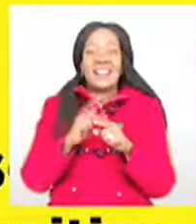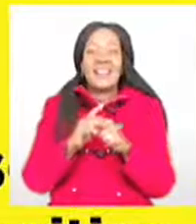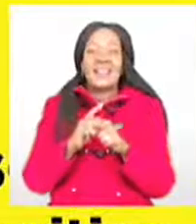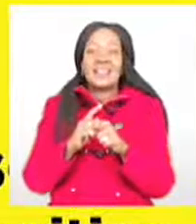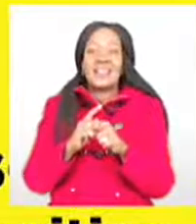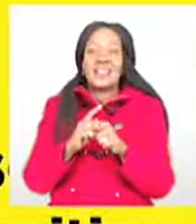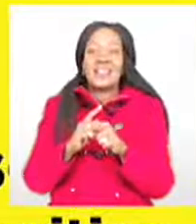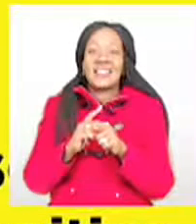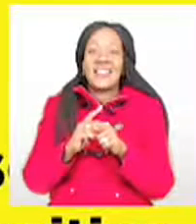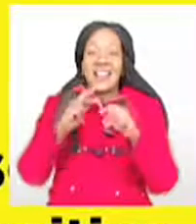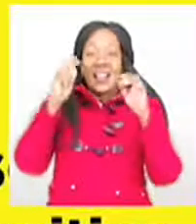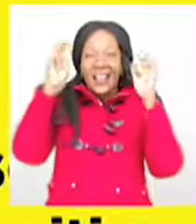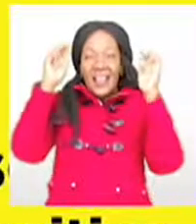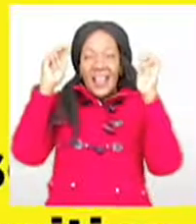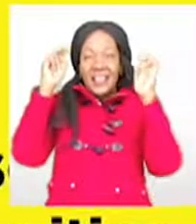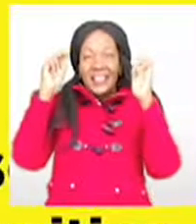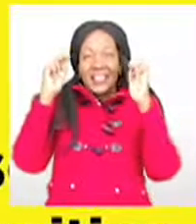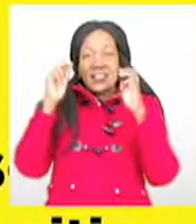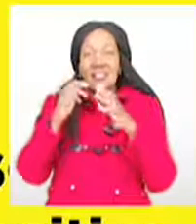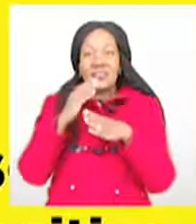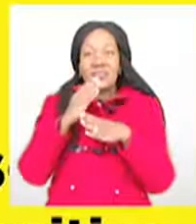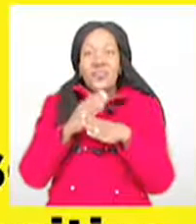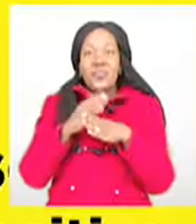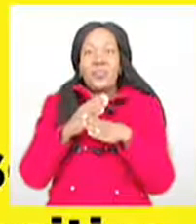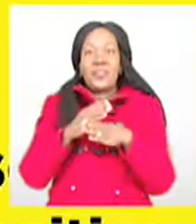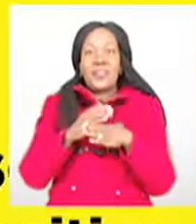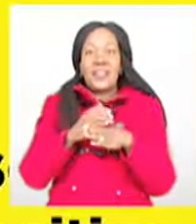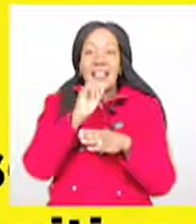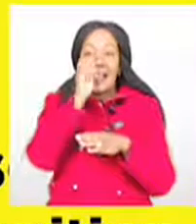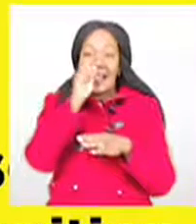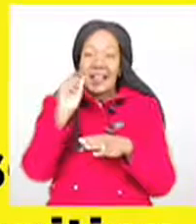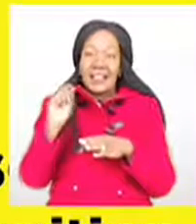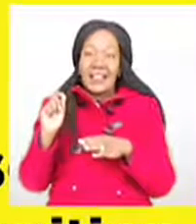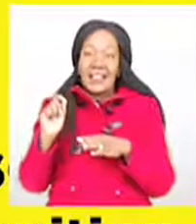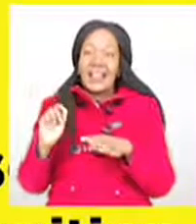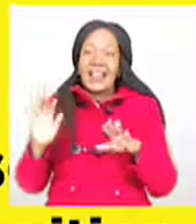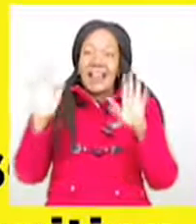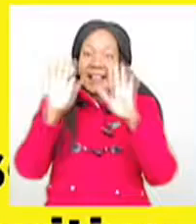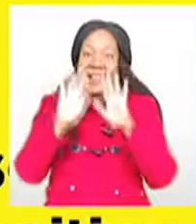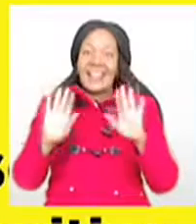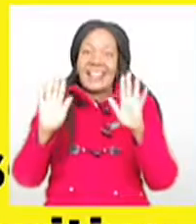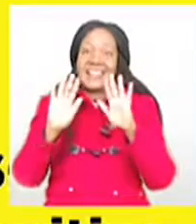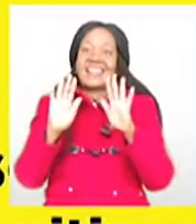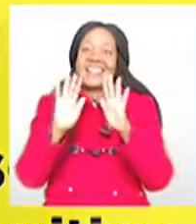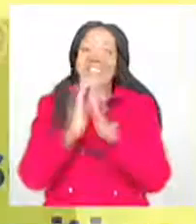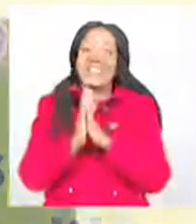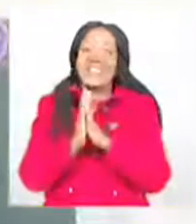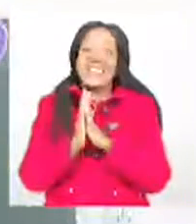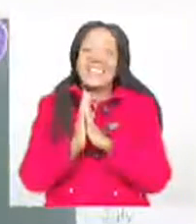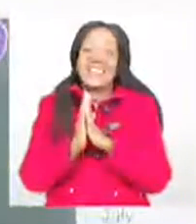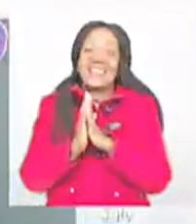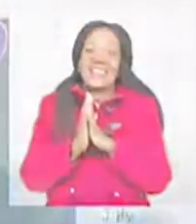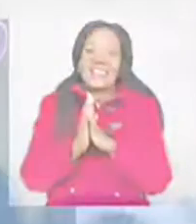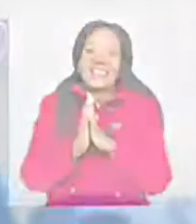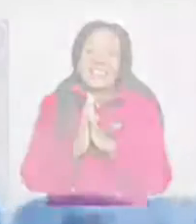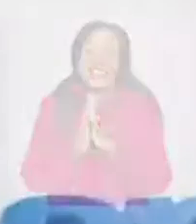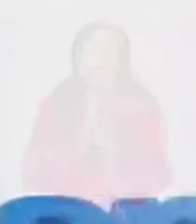times. Today's lesson is handwriting and colors.